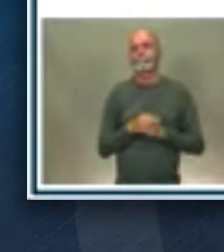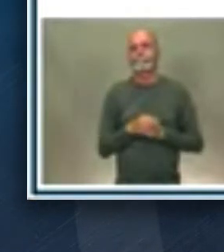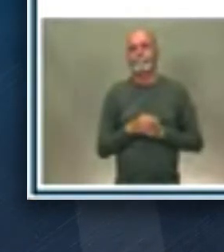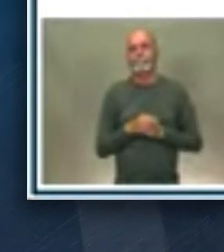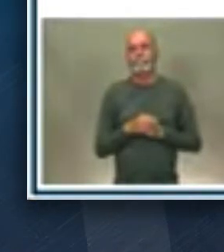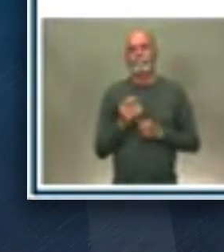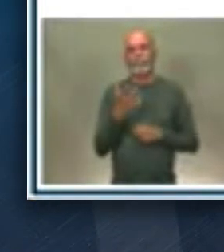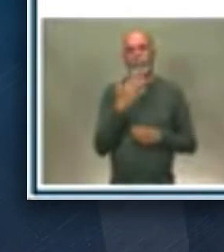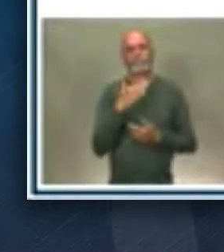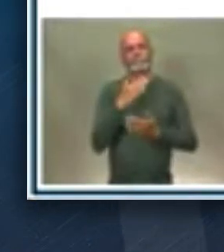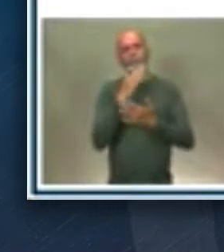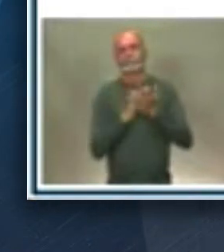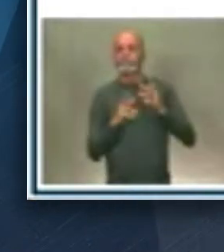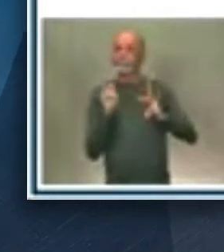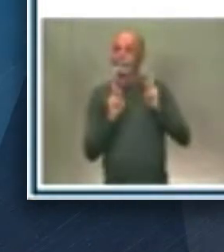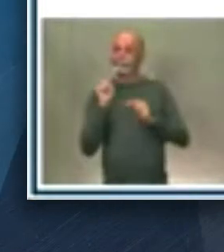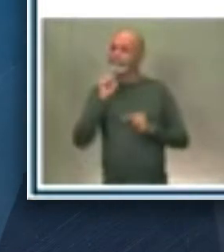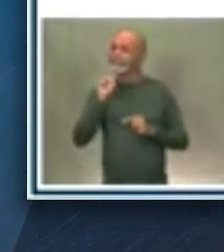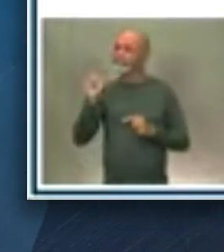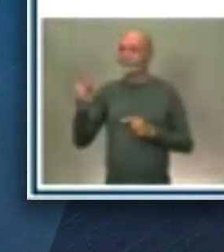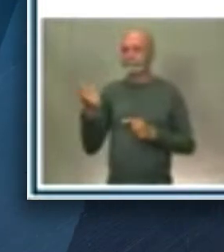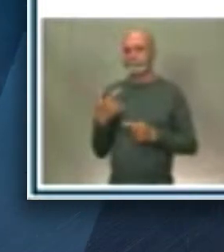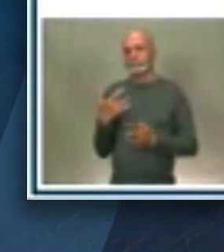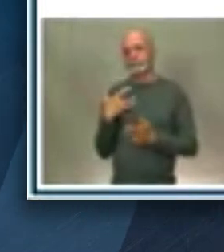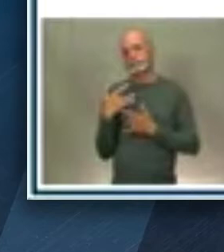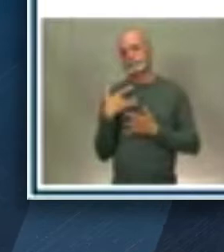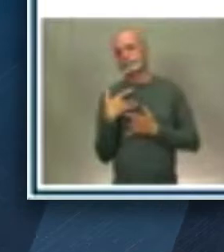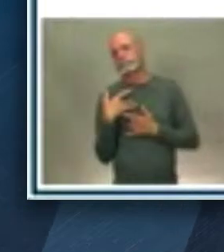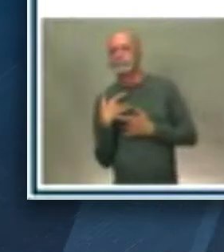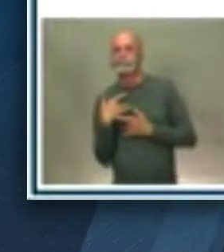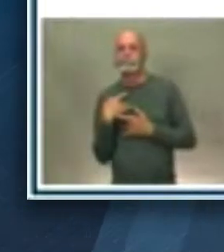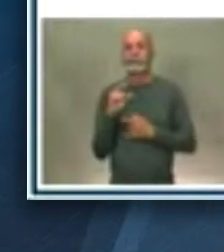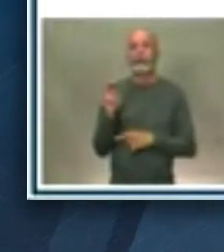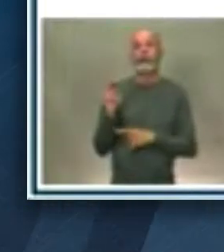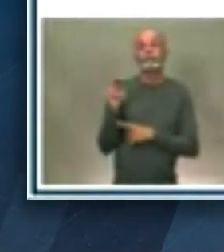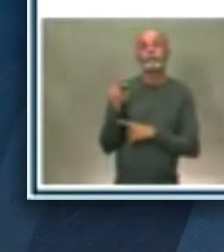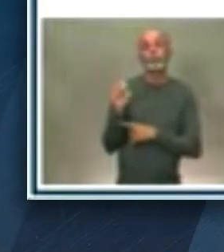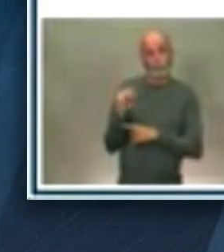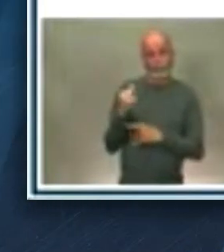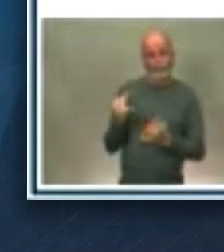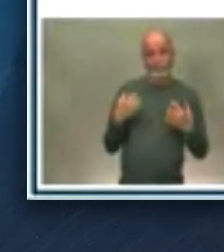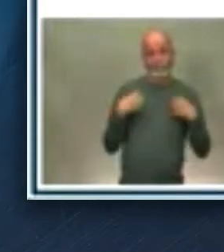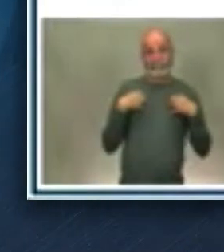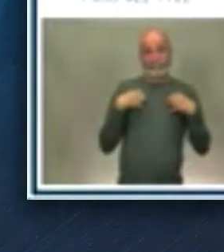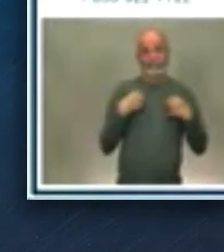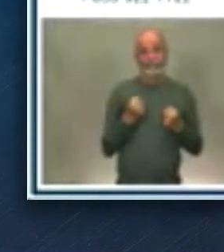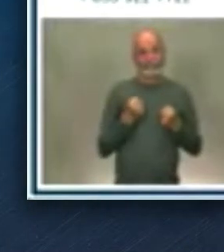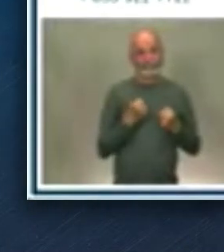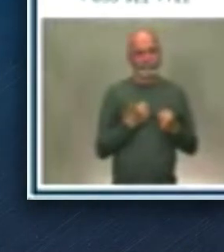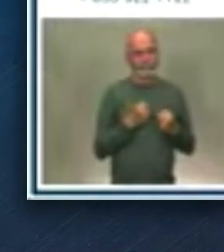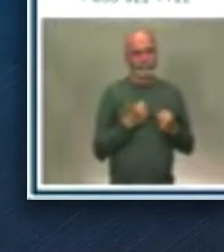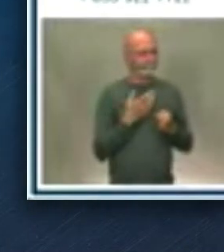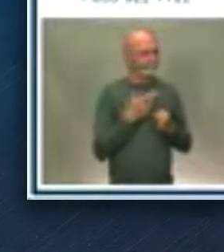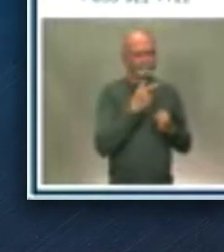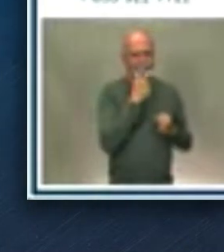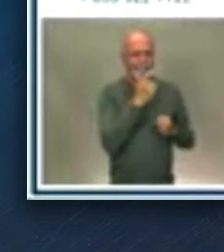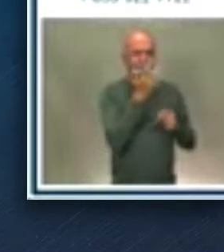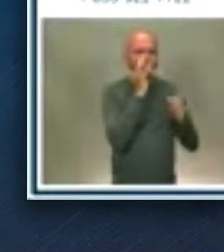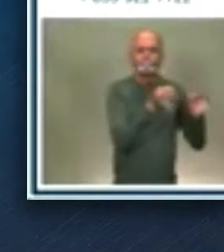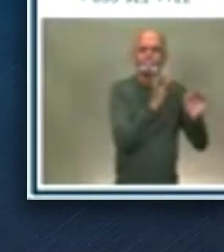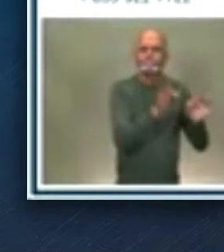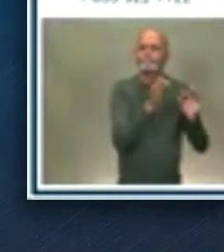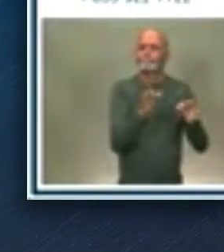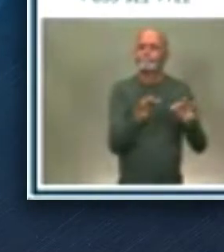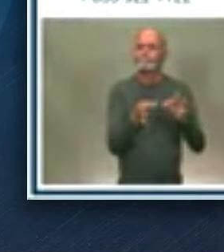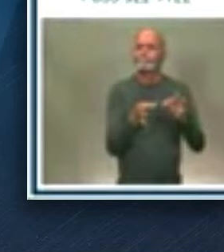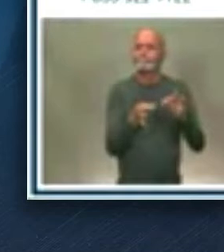of centralized decision-making in Nova Scotia Health. So notwithstanding the approach to COVID, will your government be looking